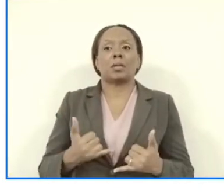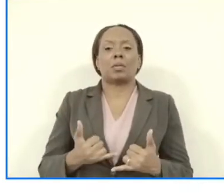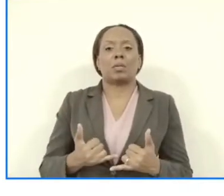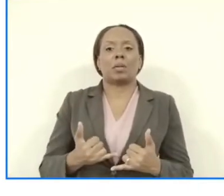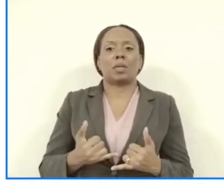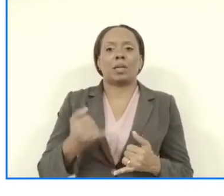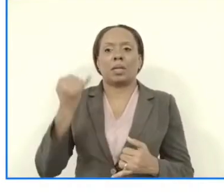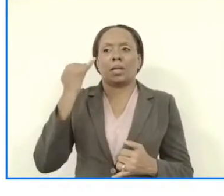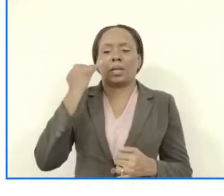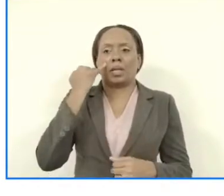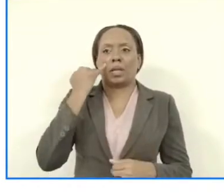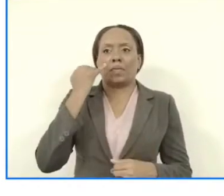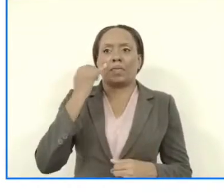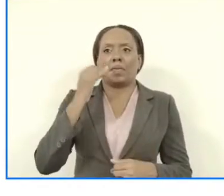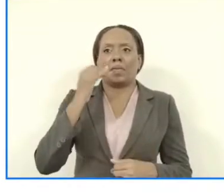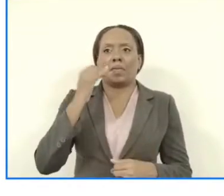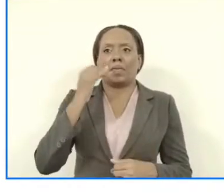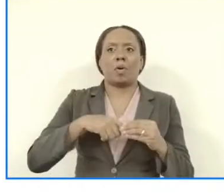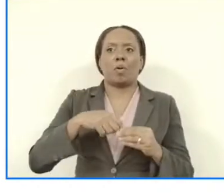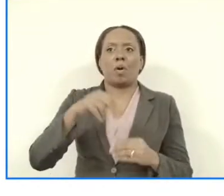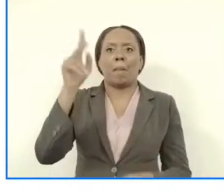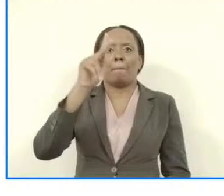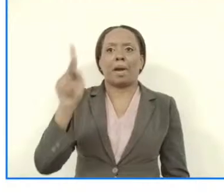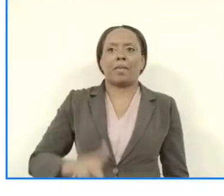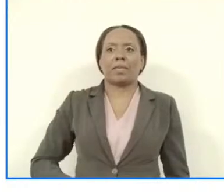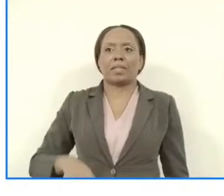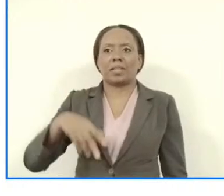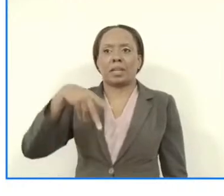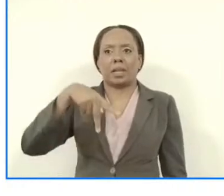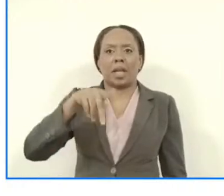overall, we have